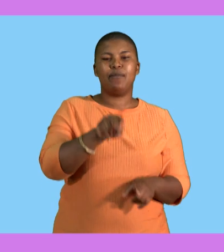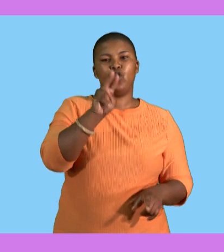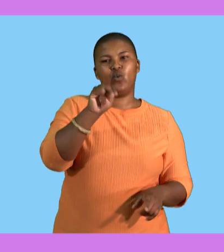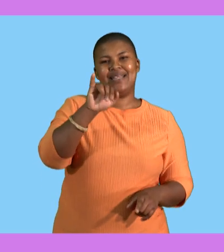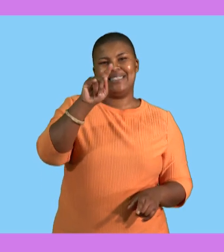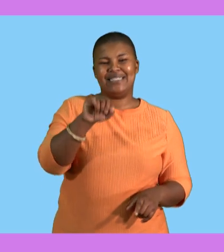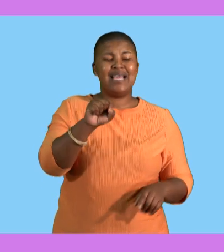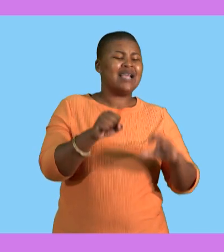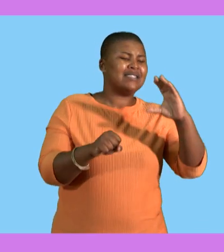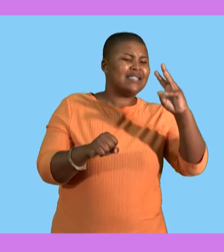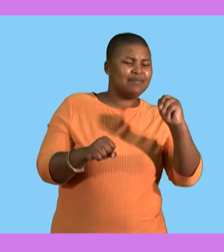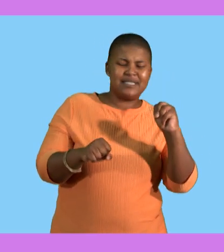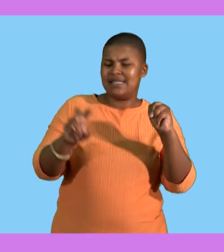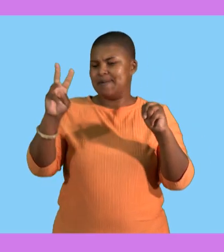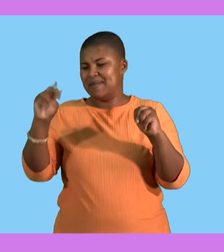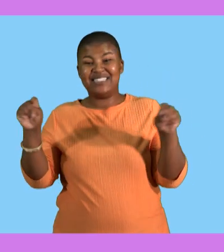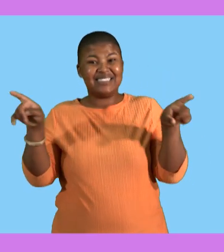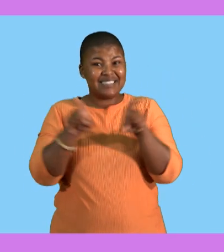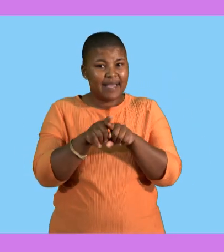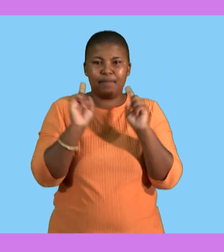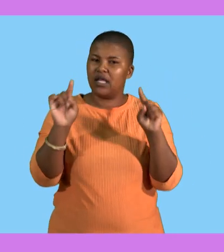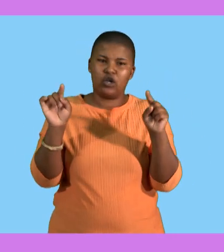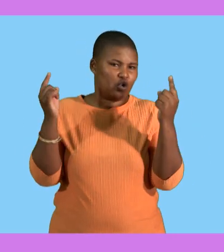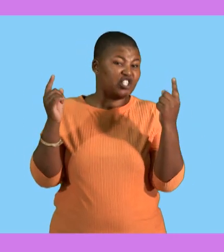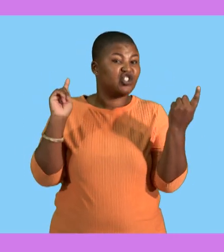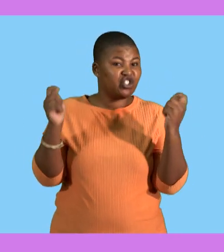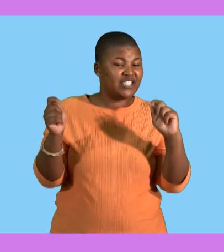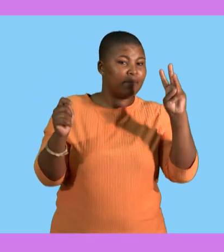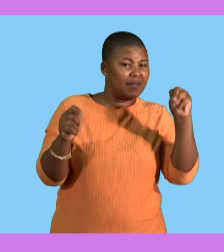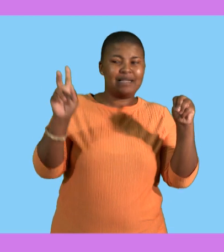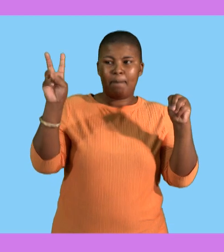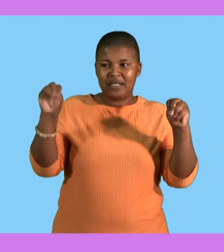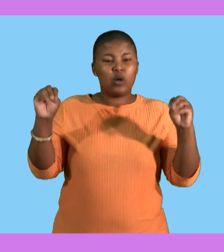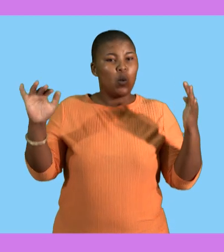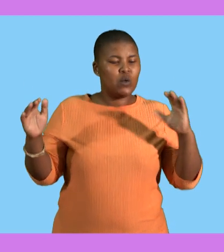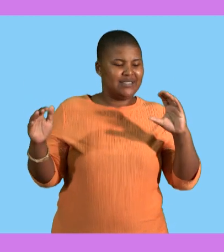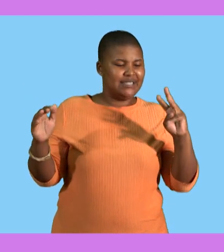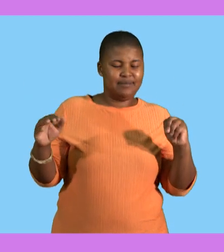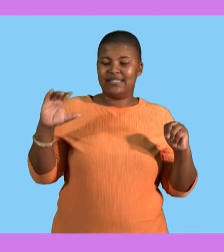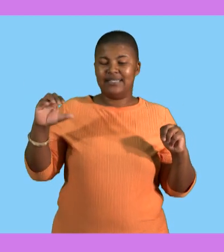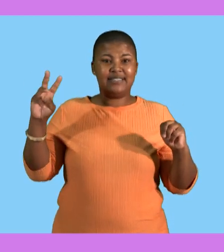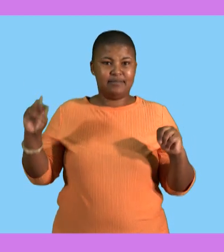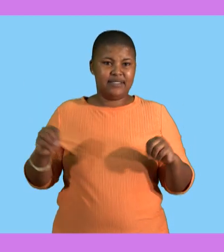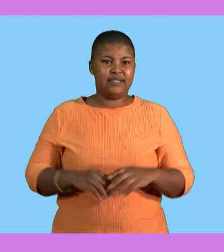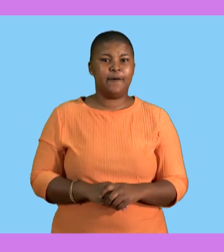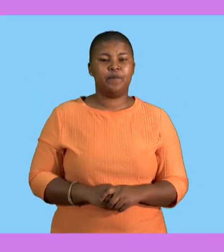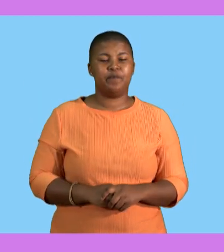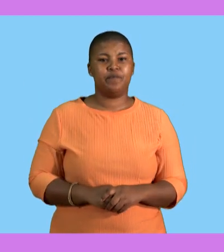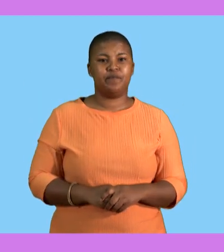have meters and centimeters in the same calculation. And just as